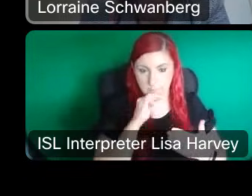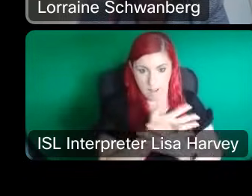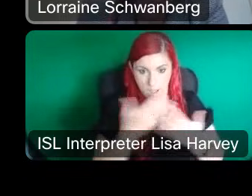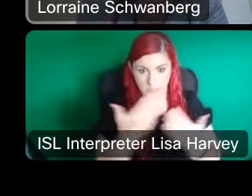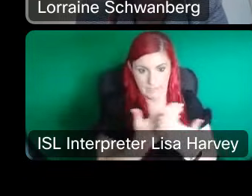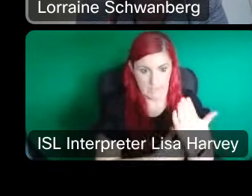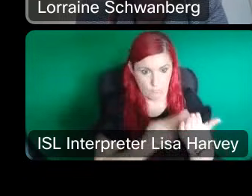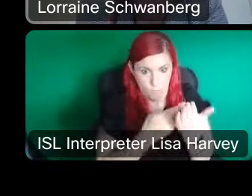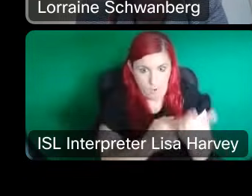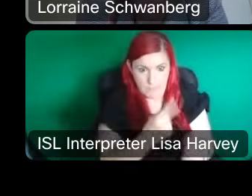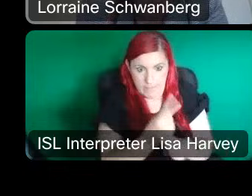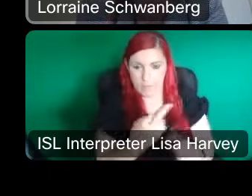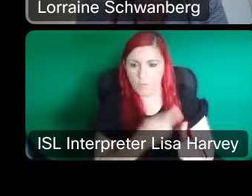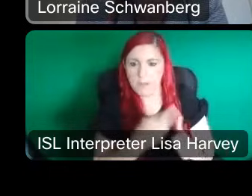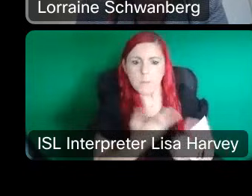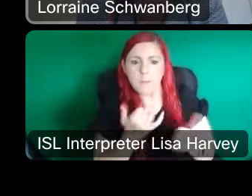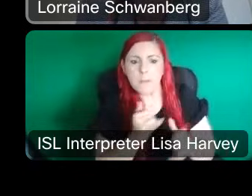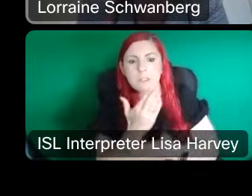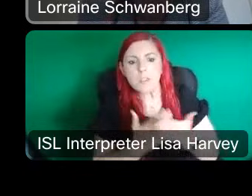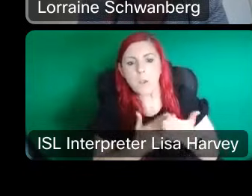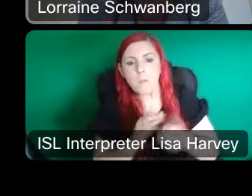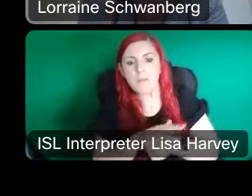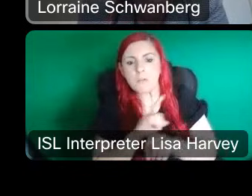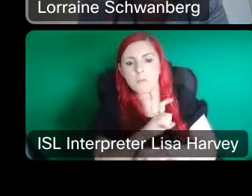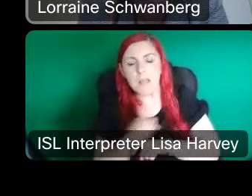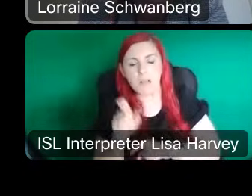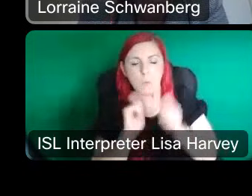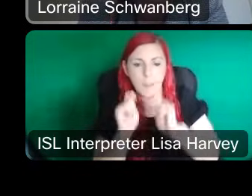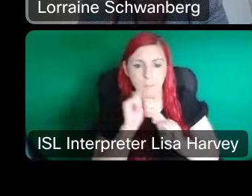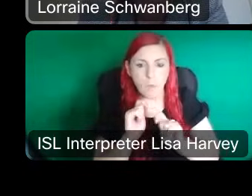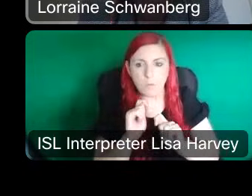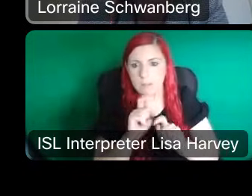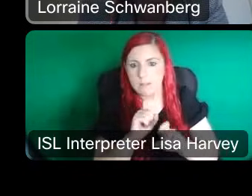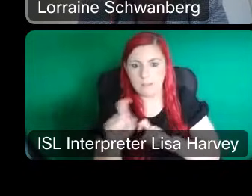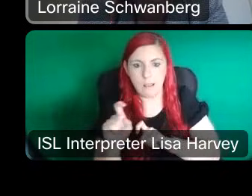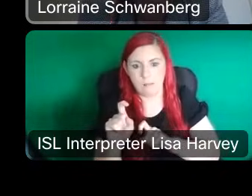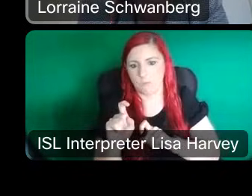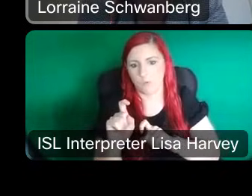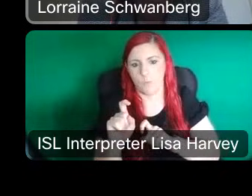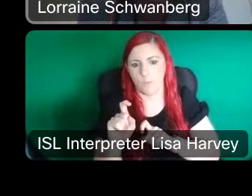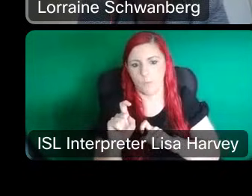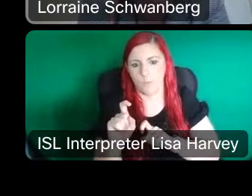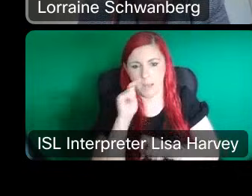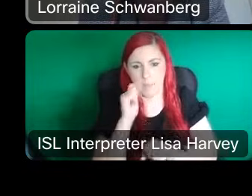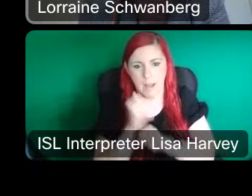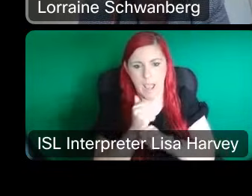some areas that you still need to think about to help you with implementing the